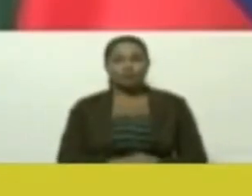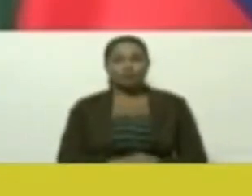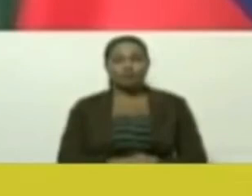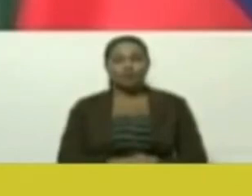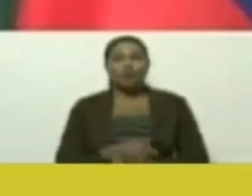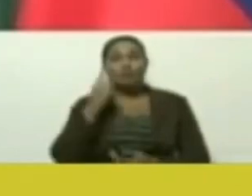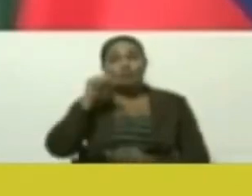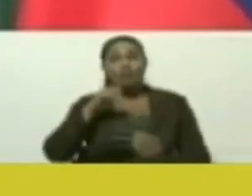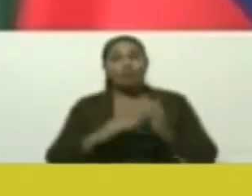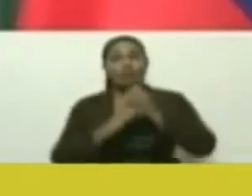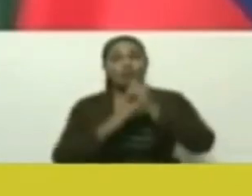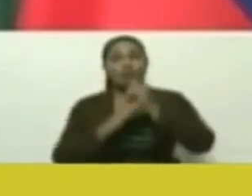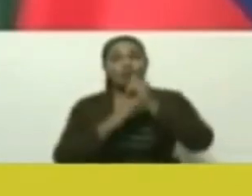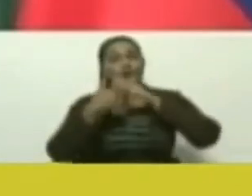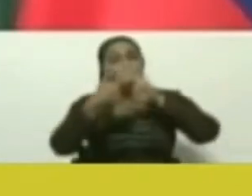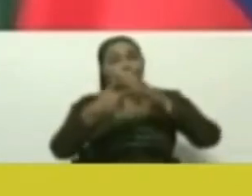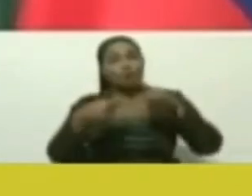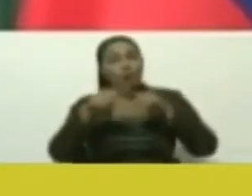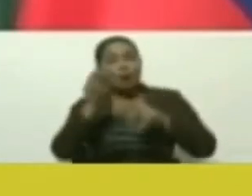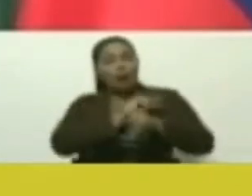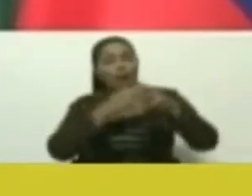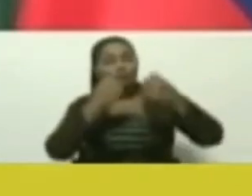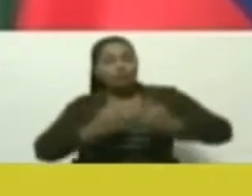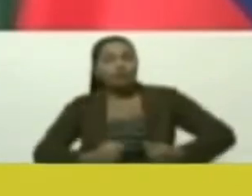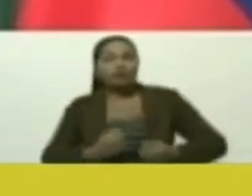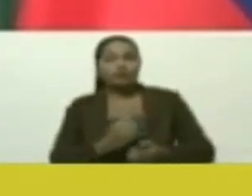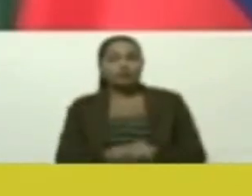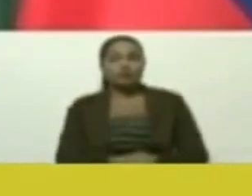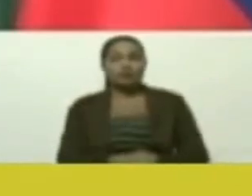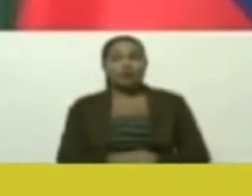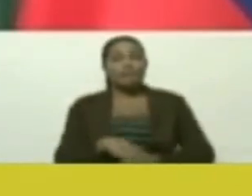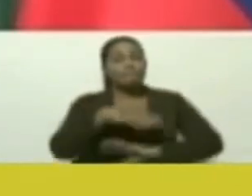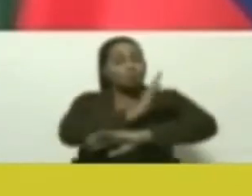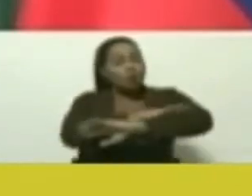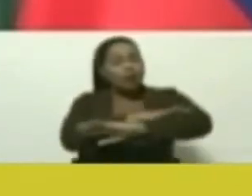conscience, and the legacy, the strength